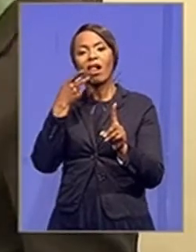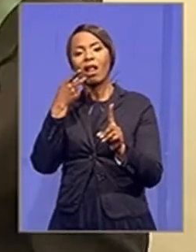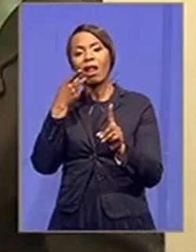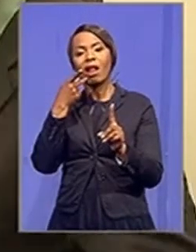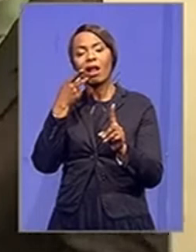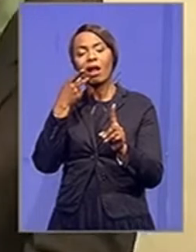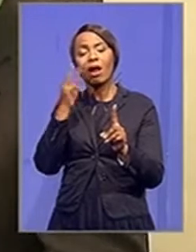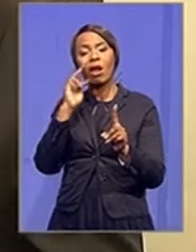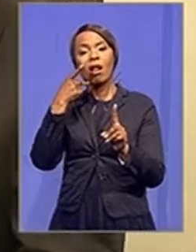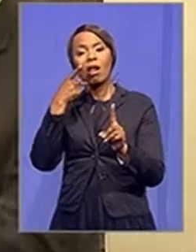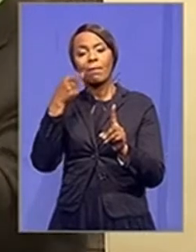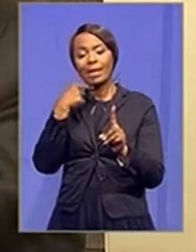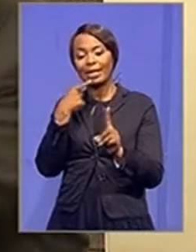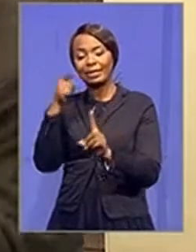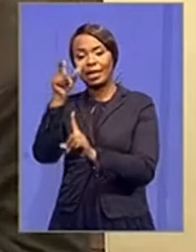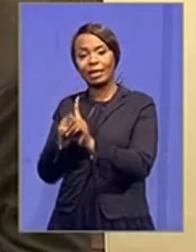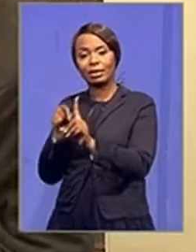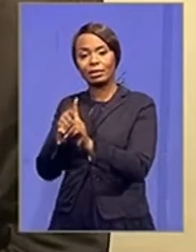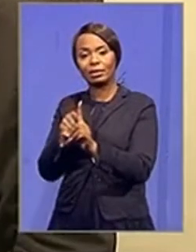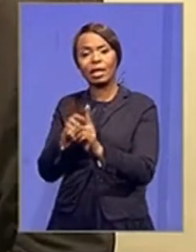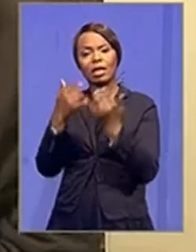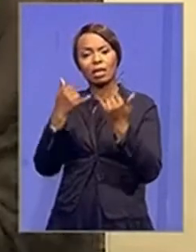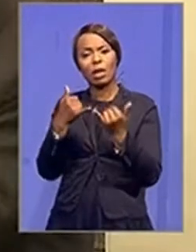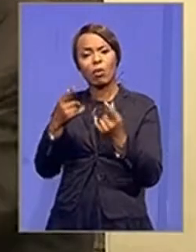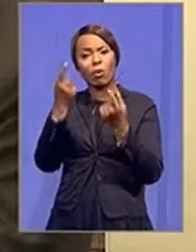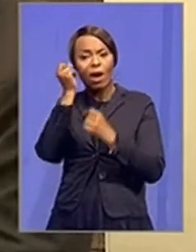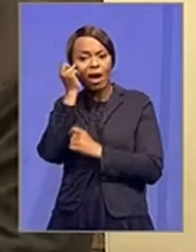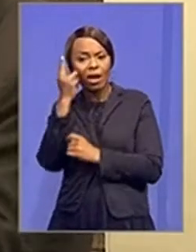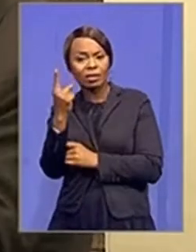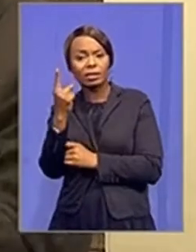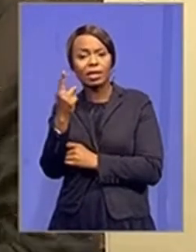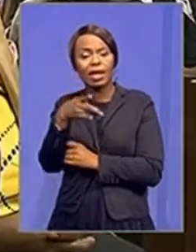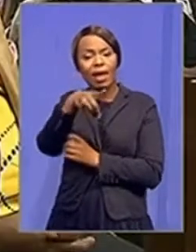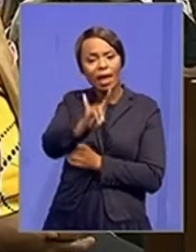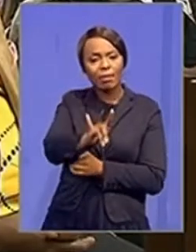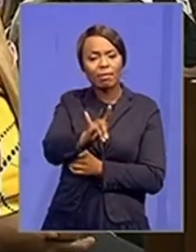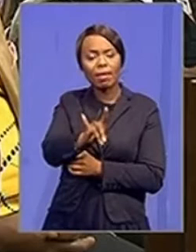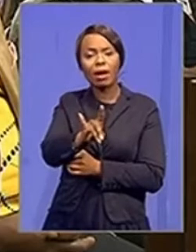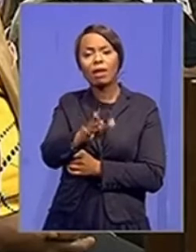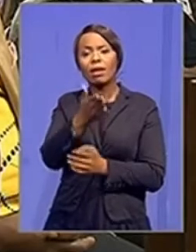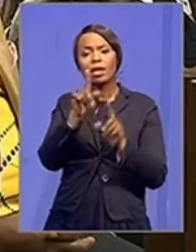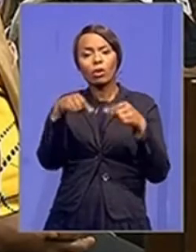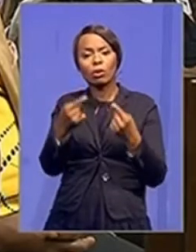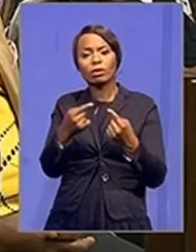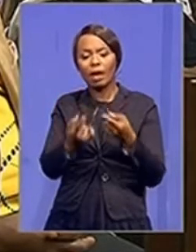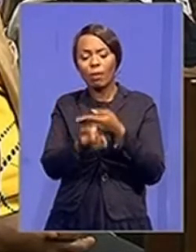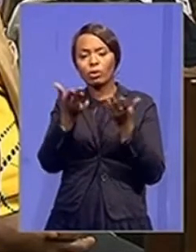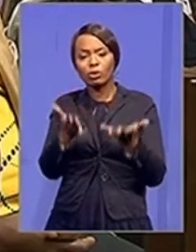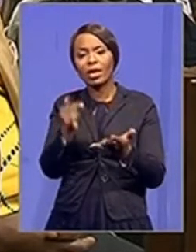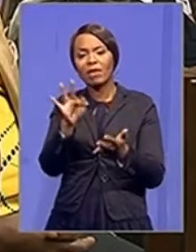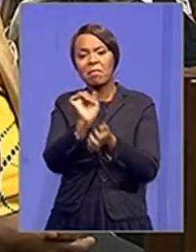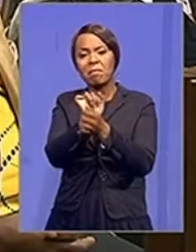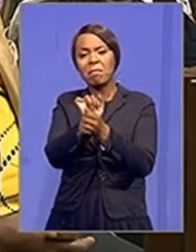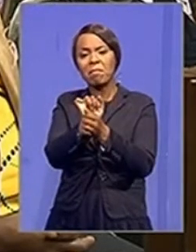perpetrator, I say to him, do you understand that these animals would not have been in this position if they had not been locked up?